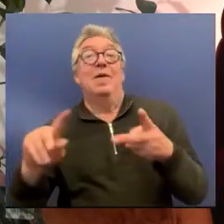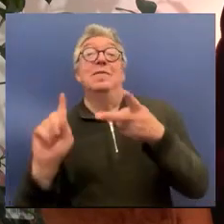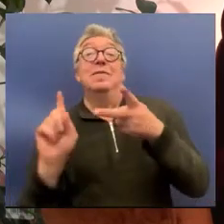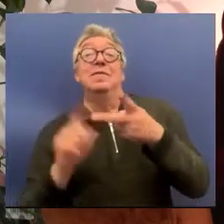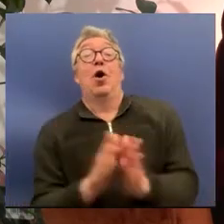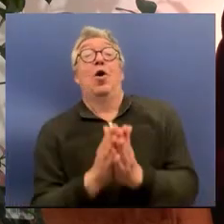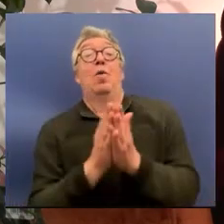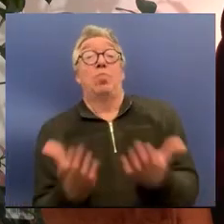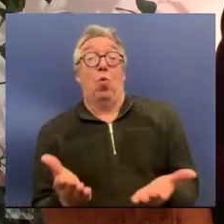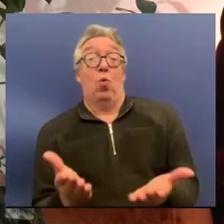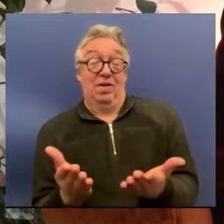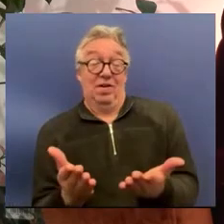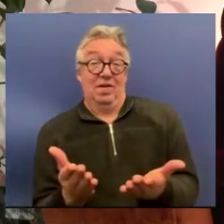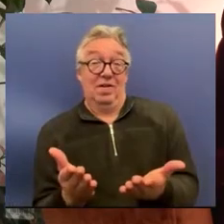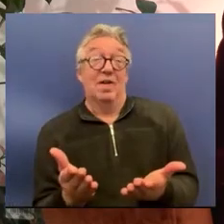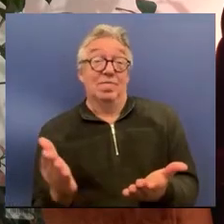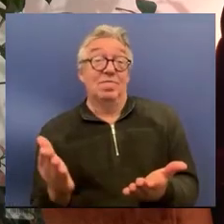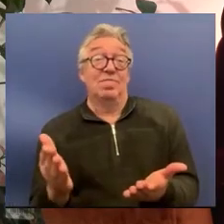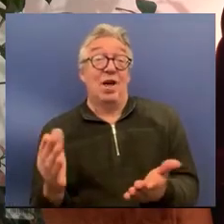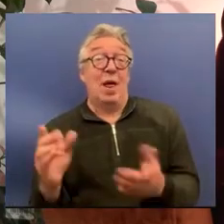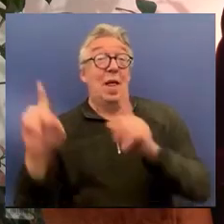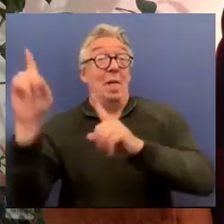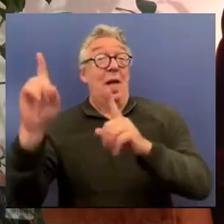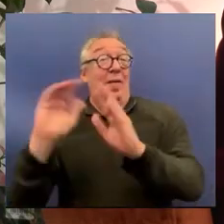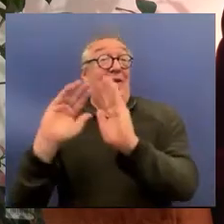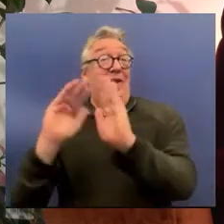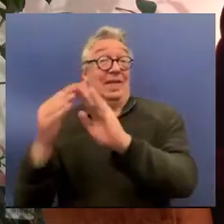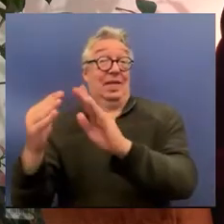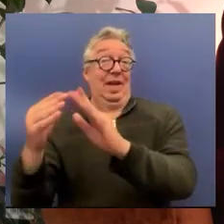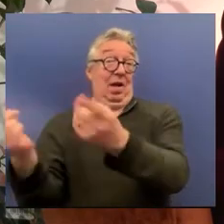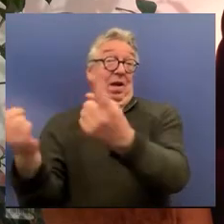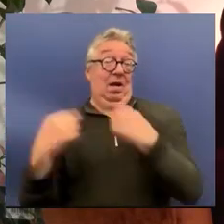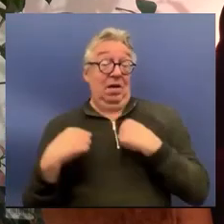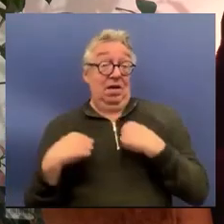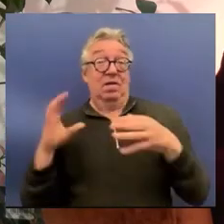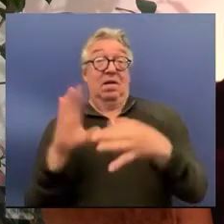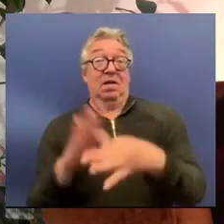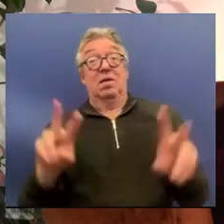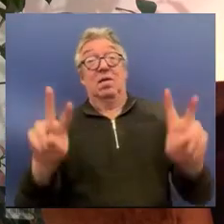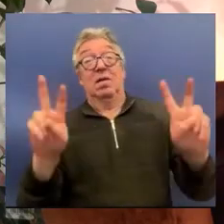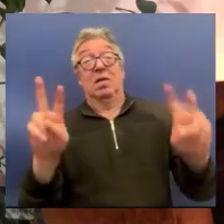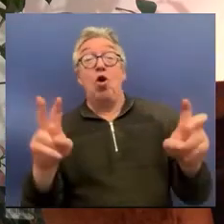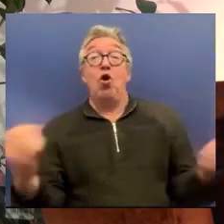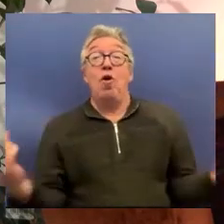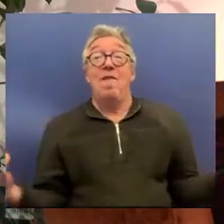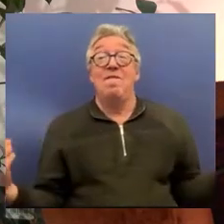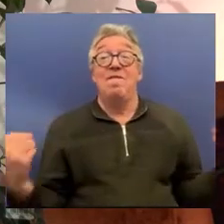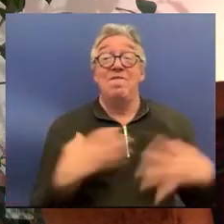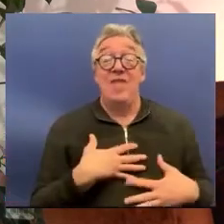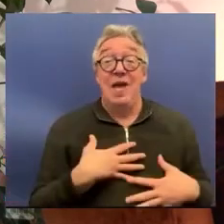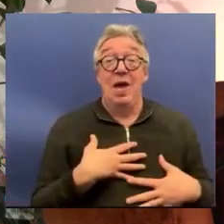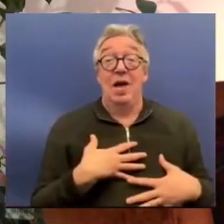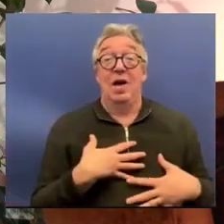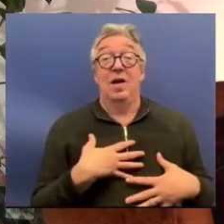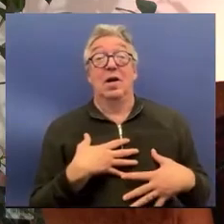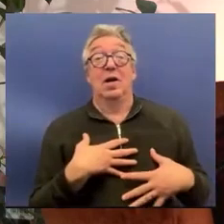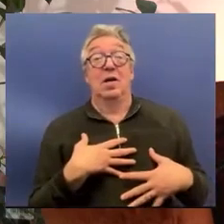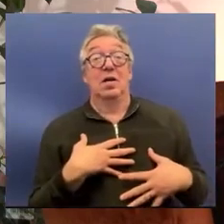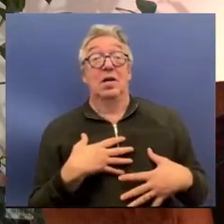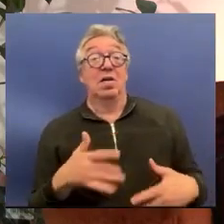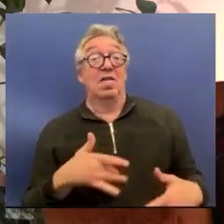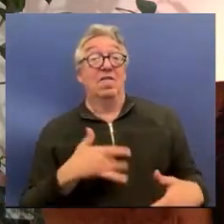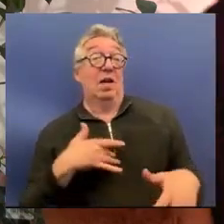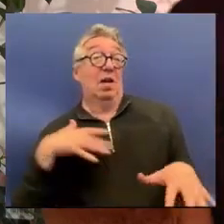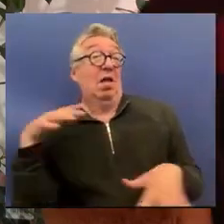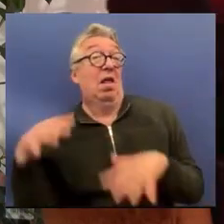the Municipality of Milan, related to fear and insecurity in public space, trying to draw, let's say, a